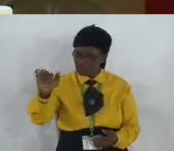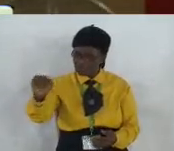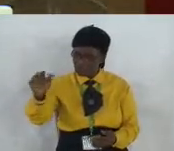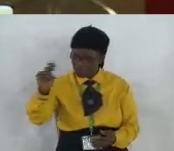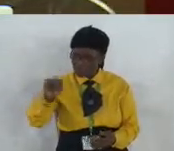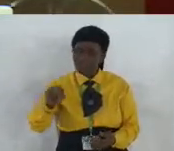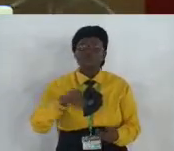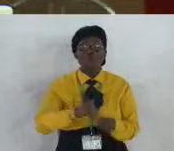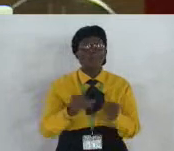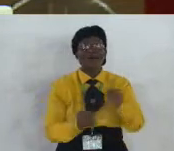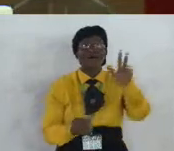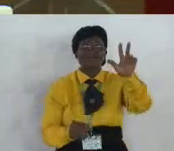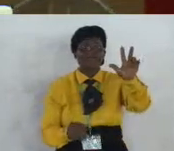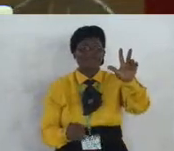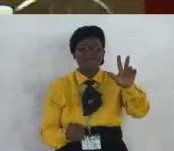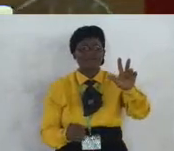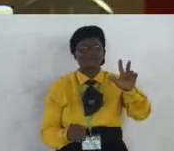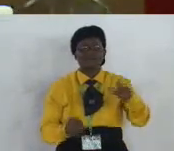Equation number four.